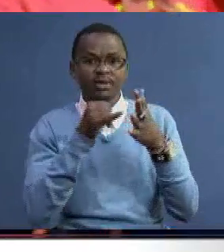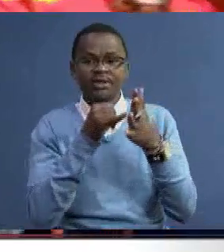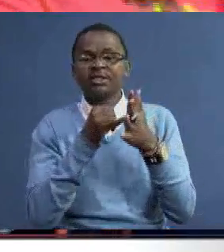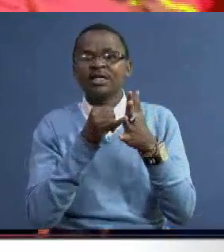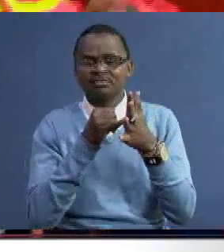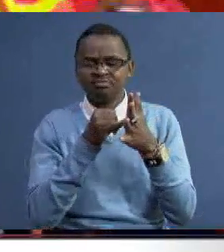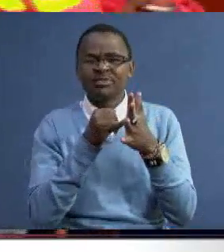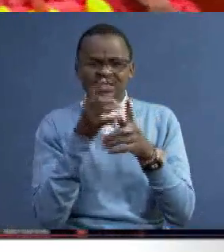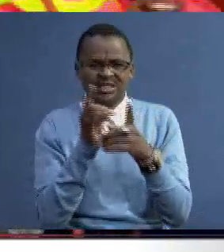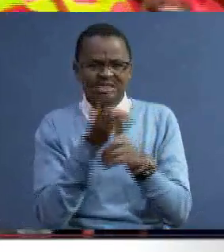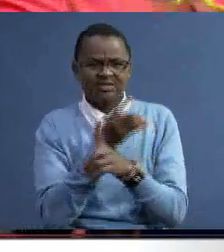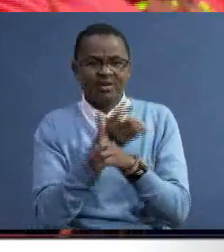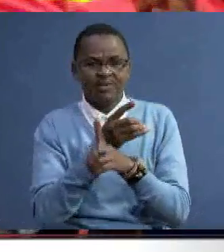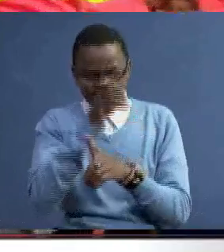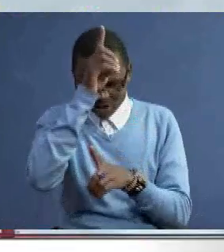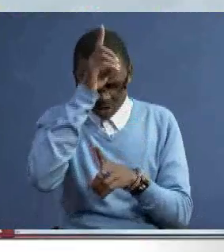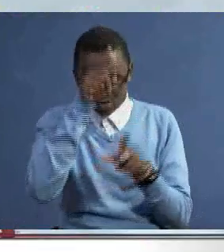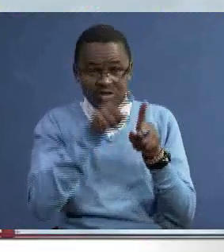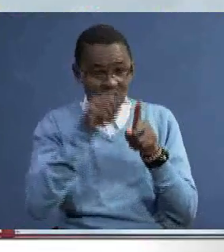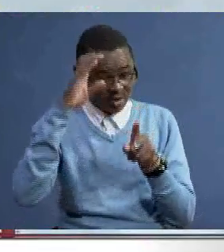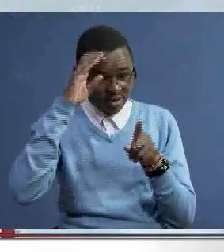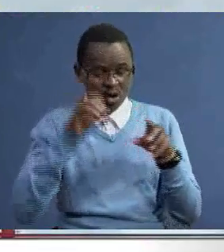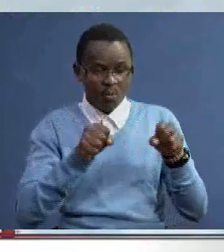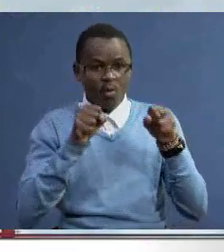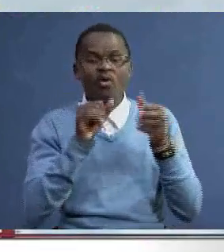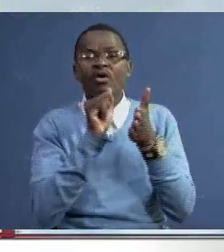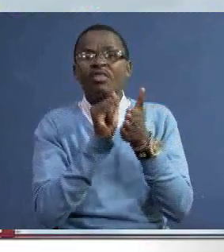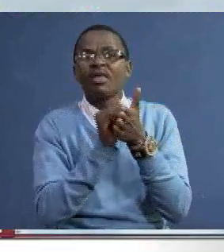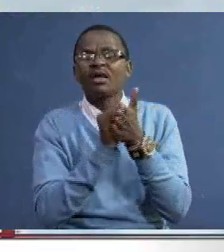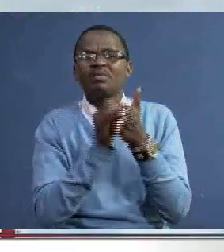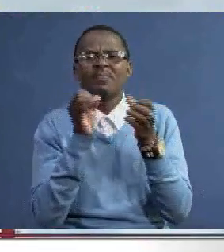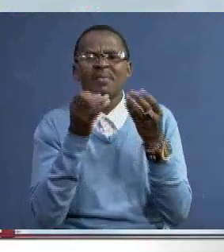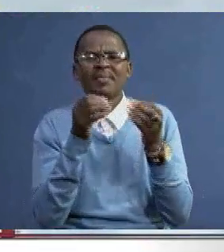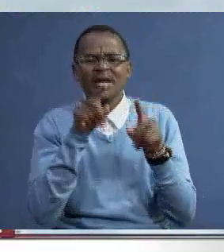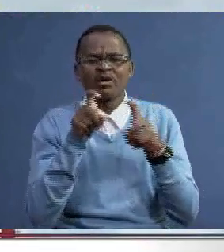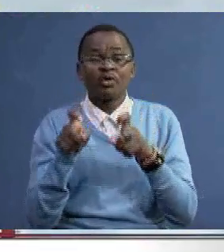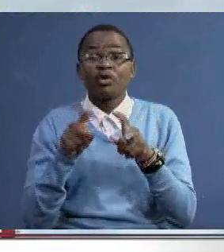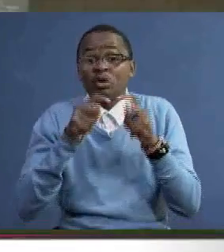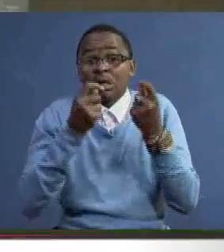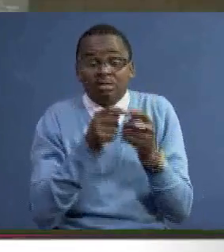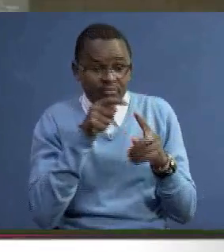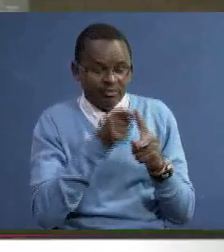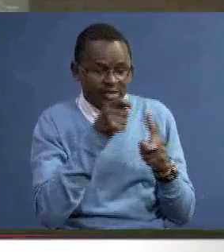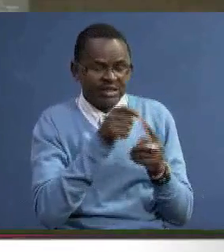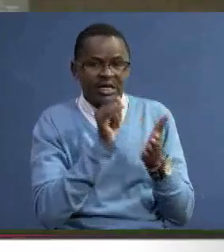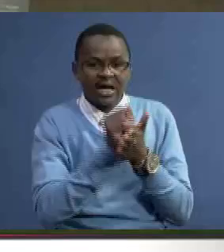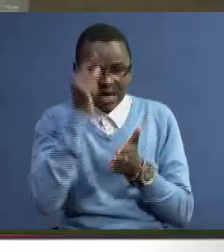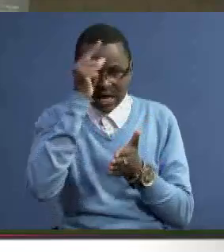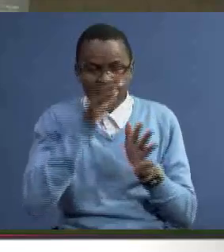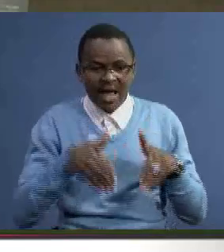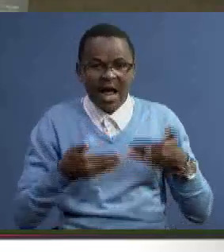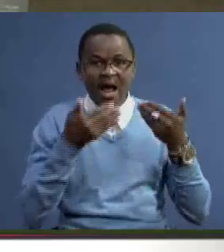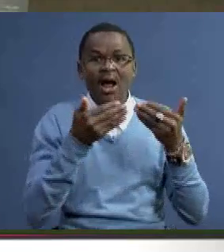is an occupational difference between local workers and their Chinese bosses that has raised a myriad of questions on the type of treatment the government has